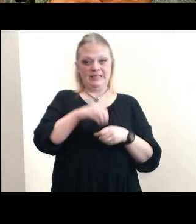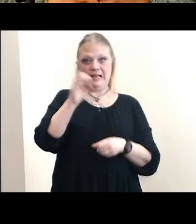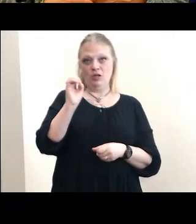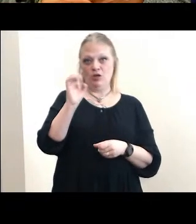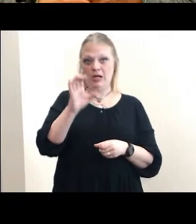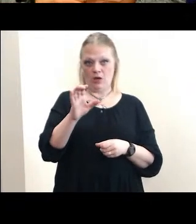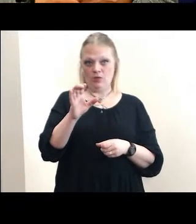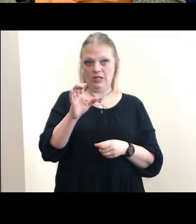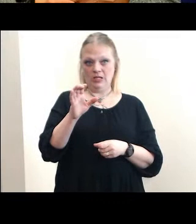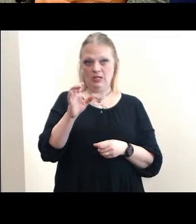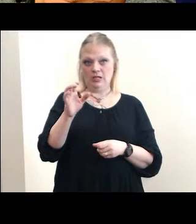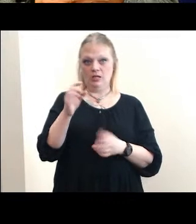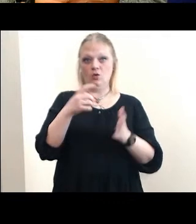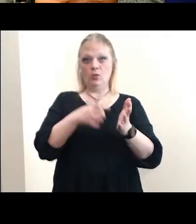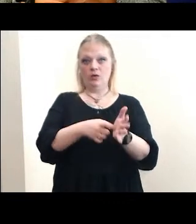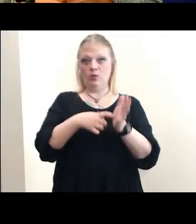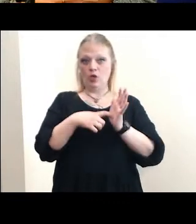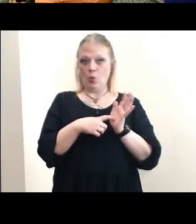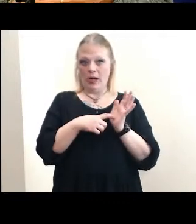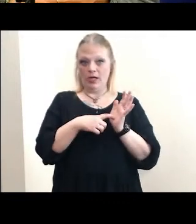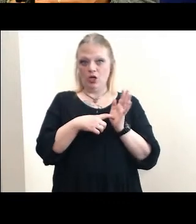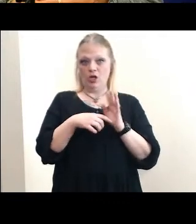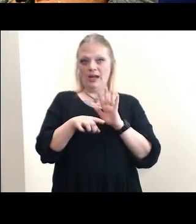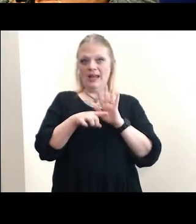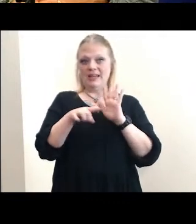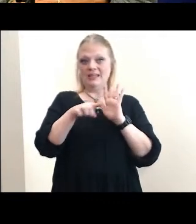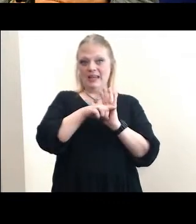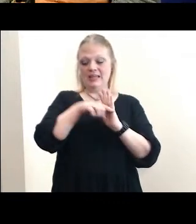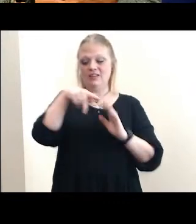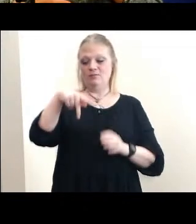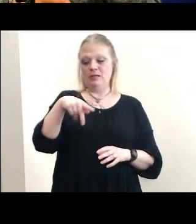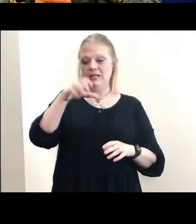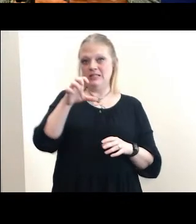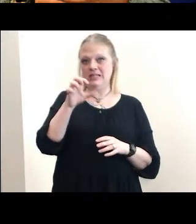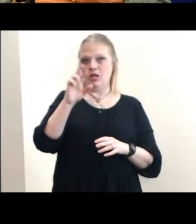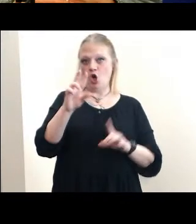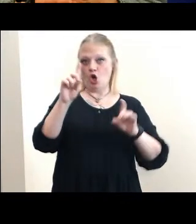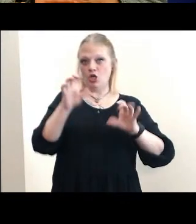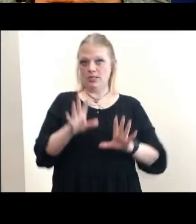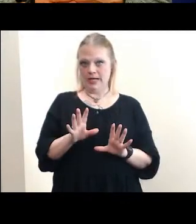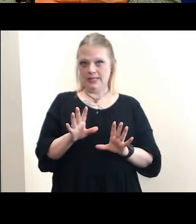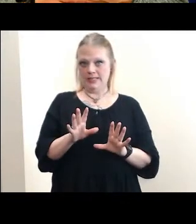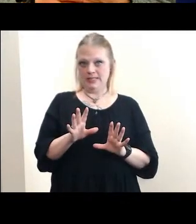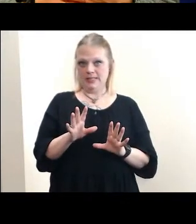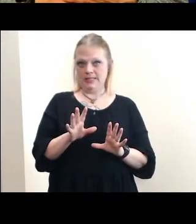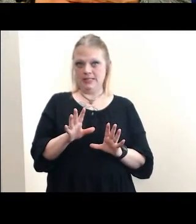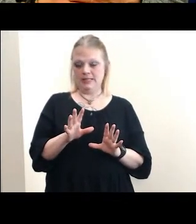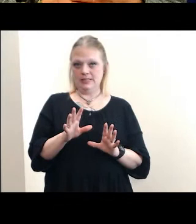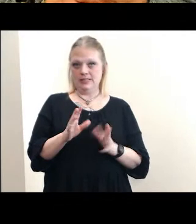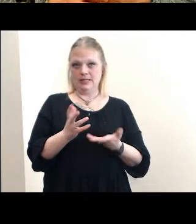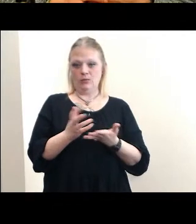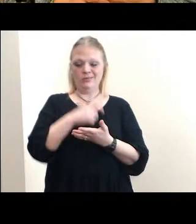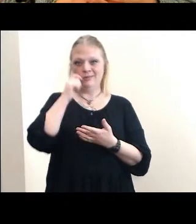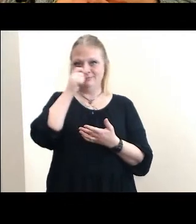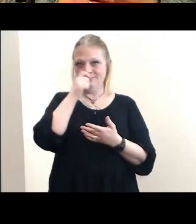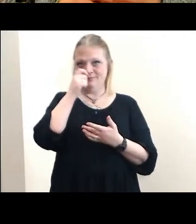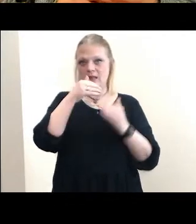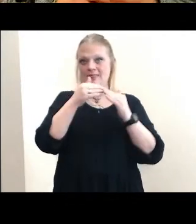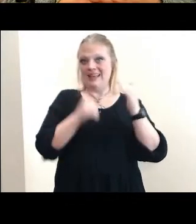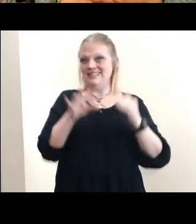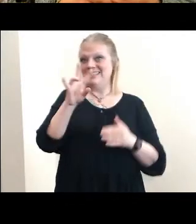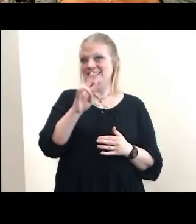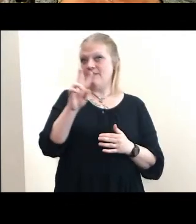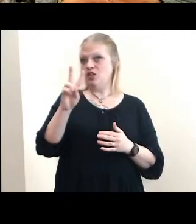County, we are requiring a negative PCR test that was collected less than 72